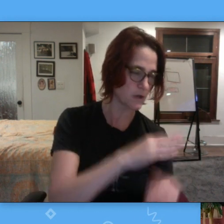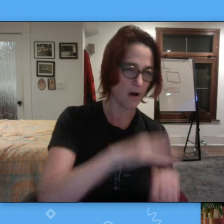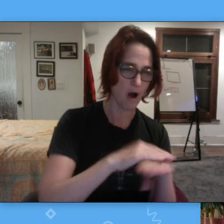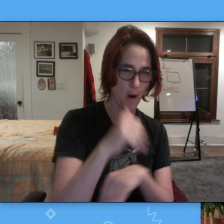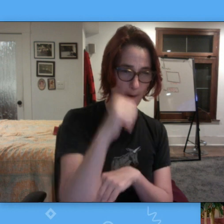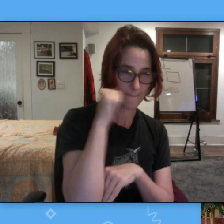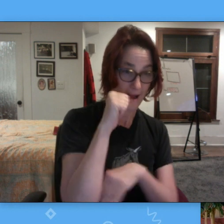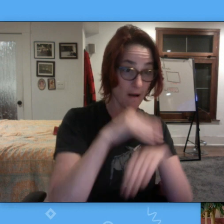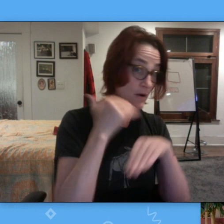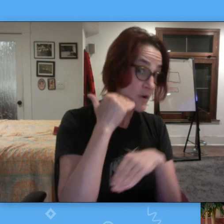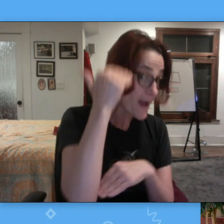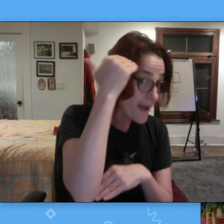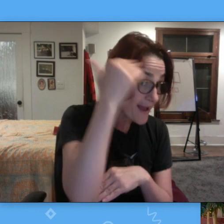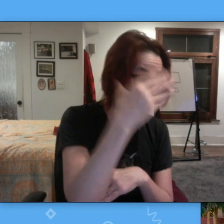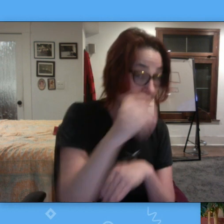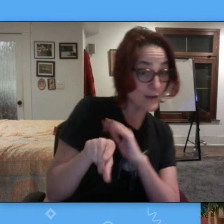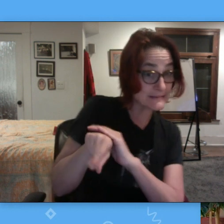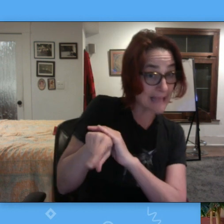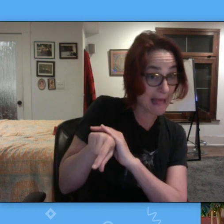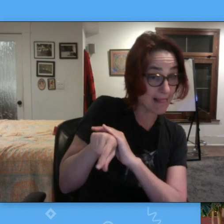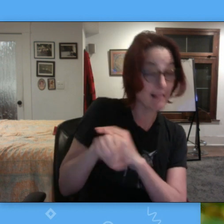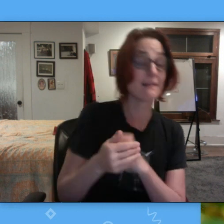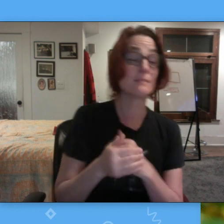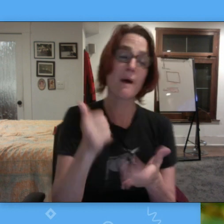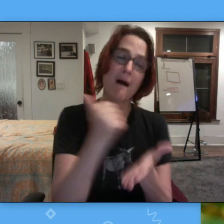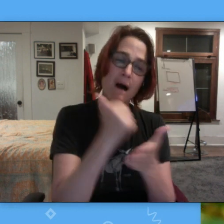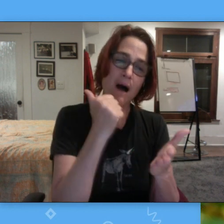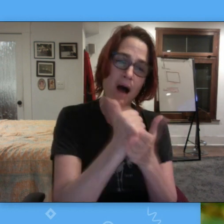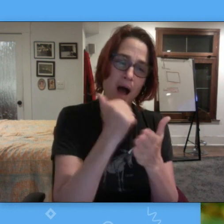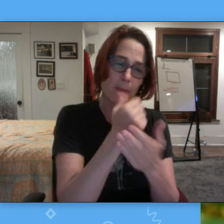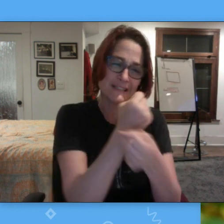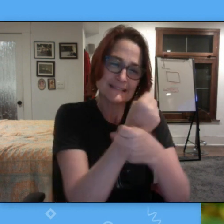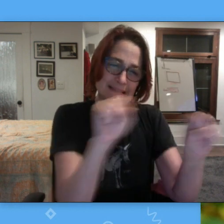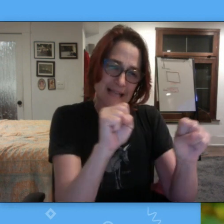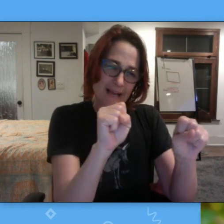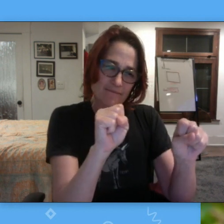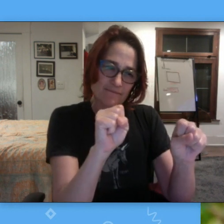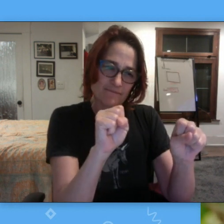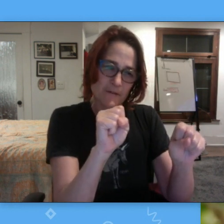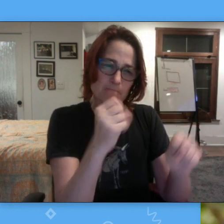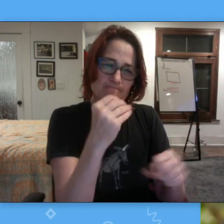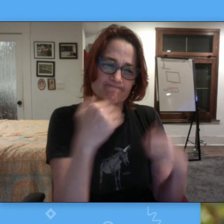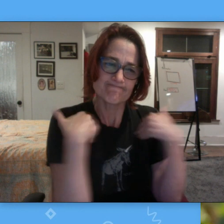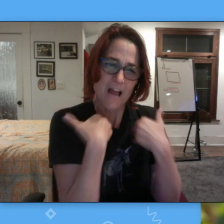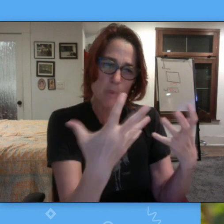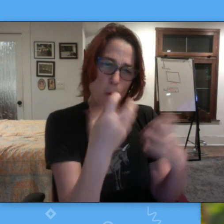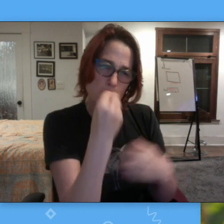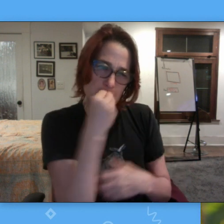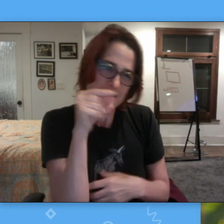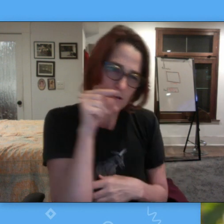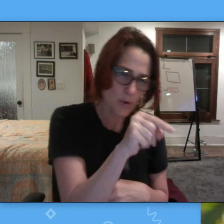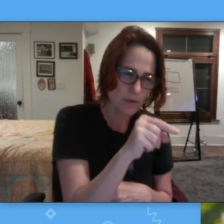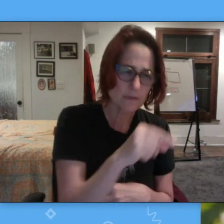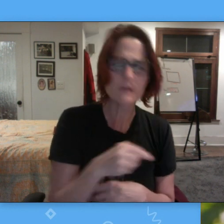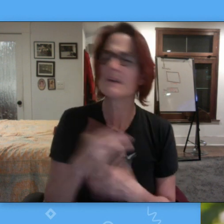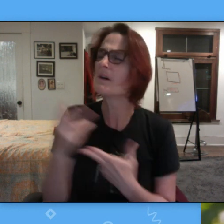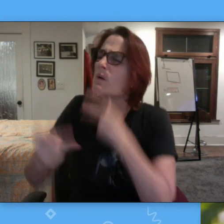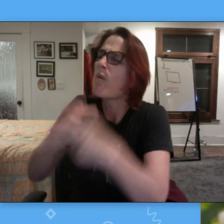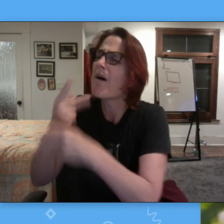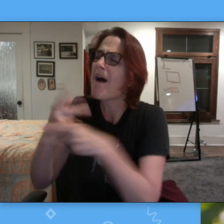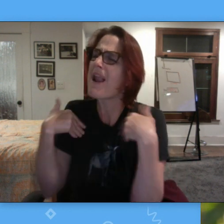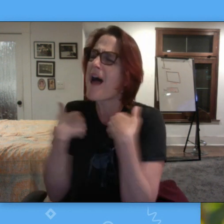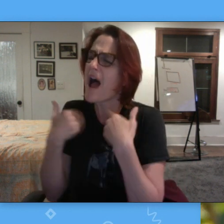even on her head and her tail. So that's going to help keep her nice and safe from any predator that tries to get her. What kind of animal would try to